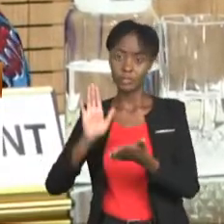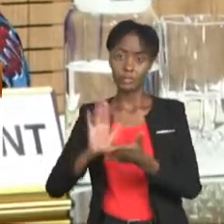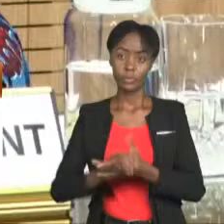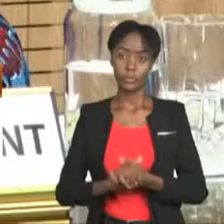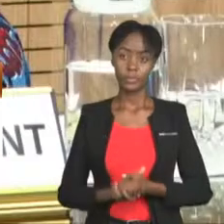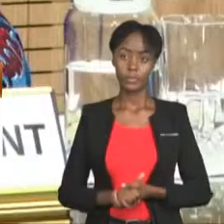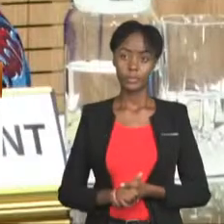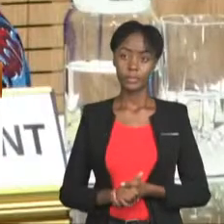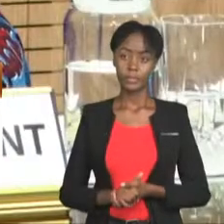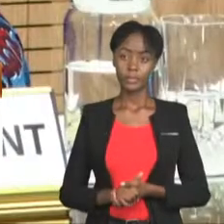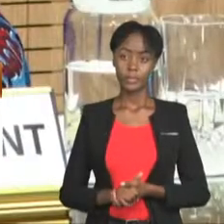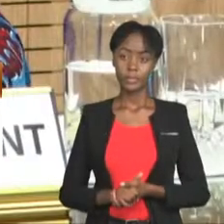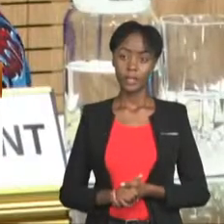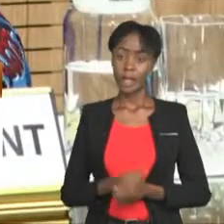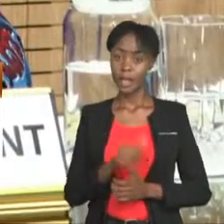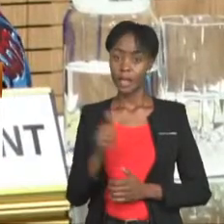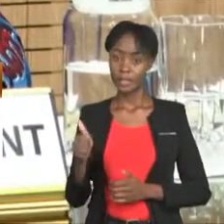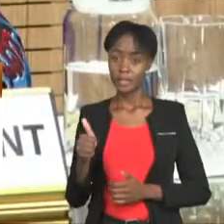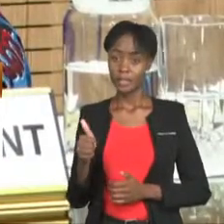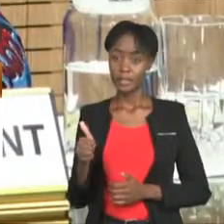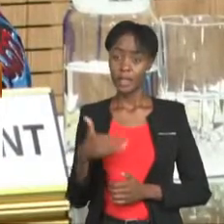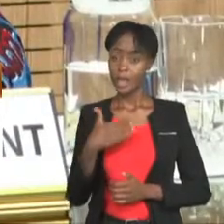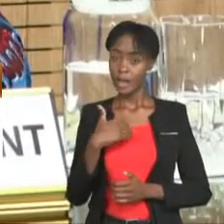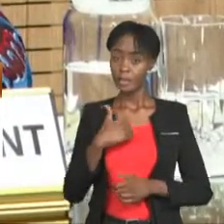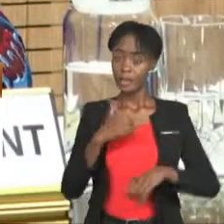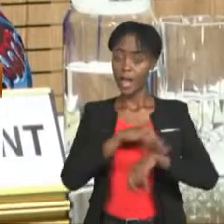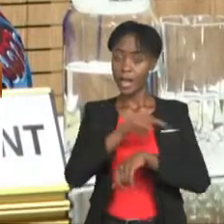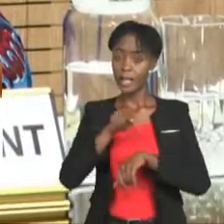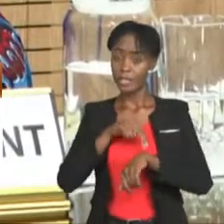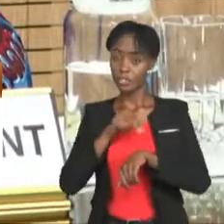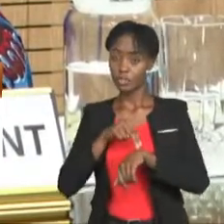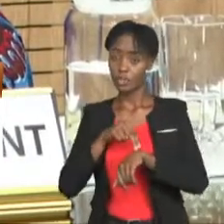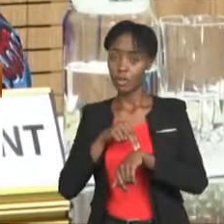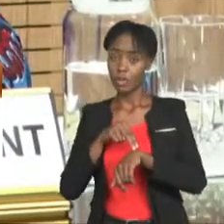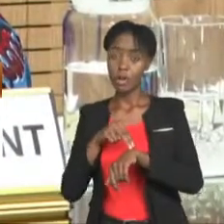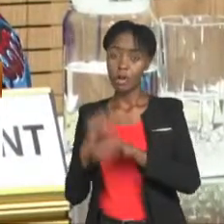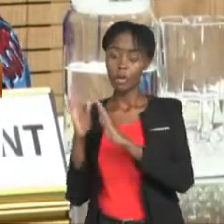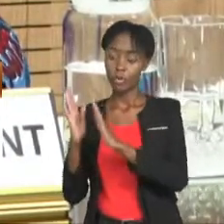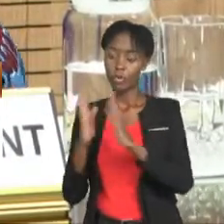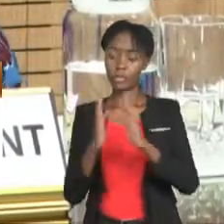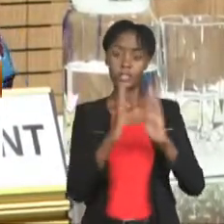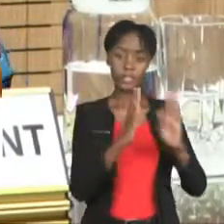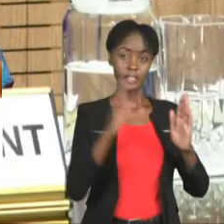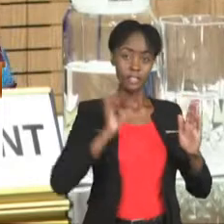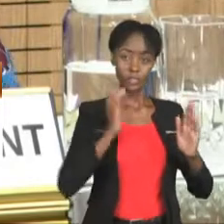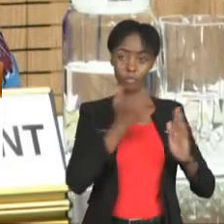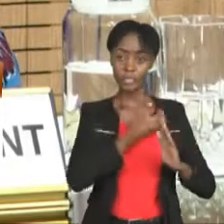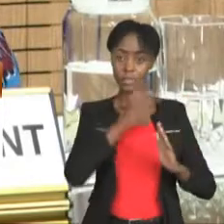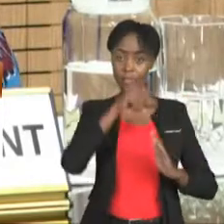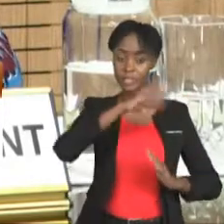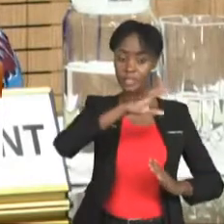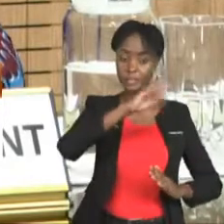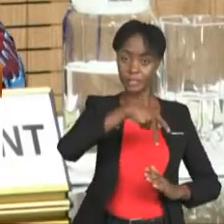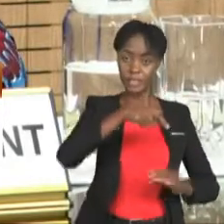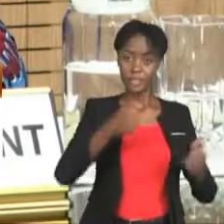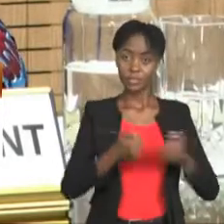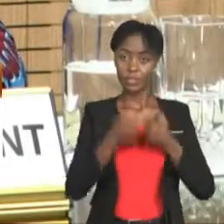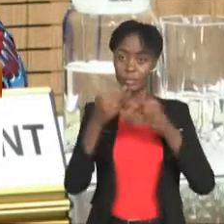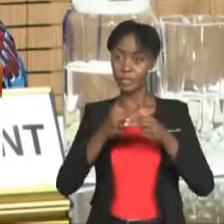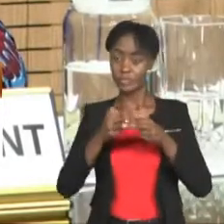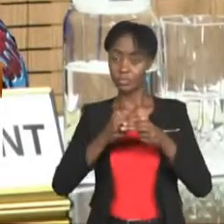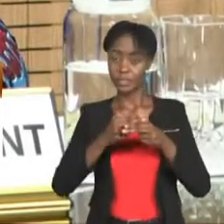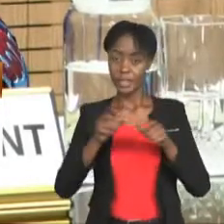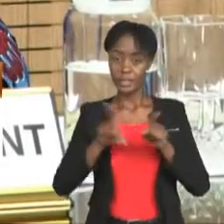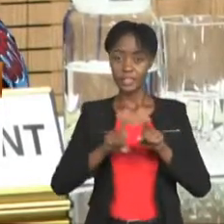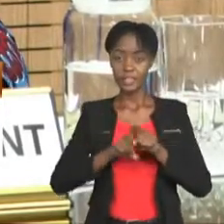I'm indeed pleased to note that a National Coordinating Committee for the PCP is in place, and in addition, I